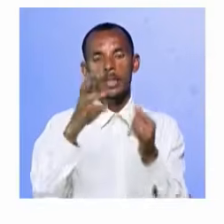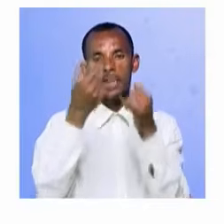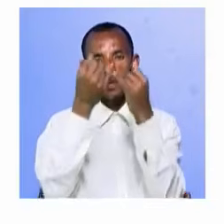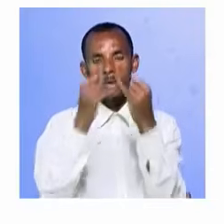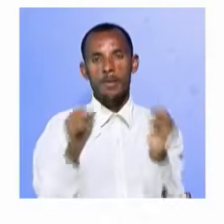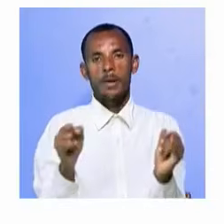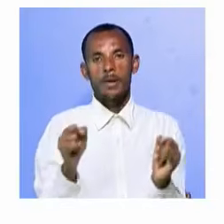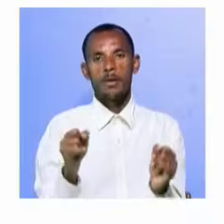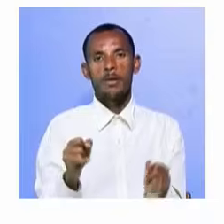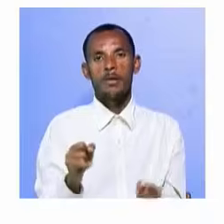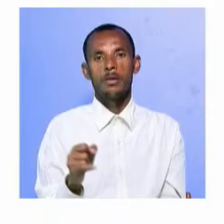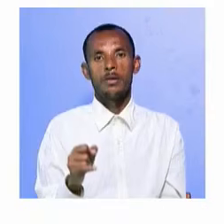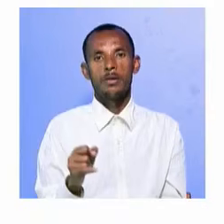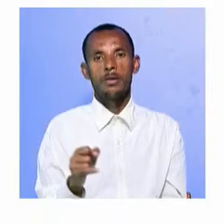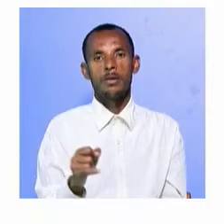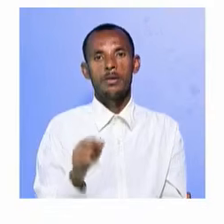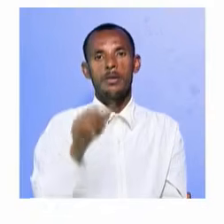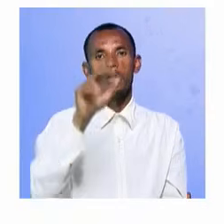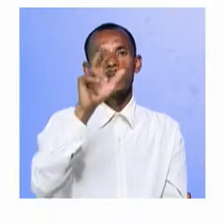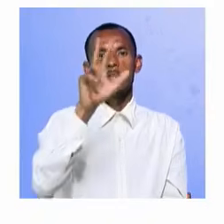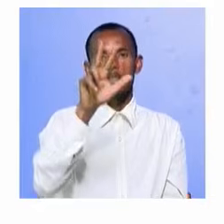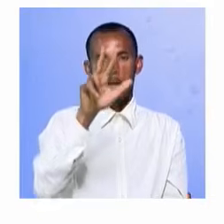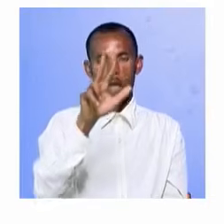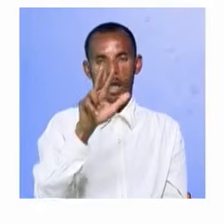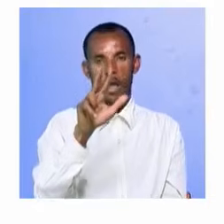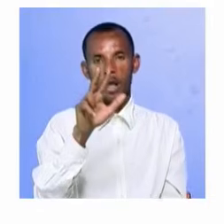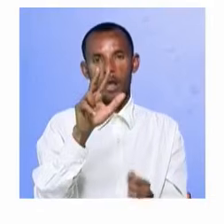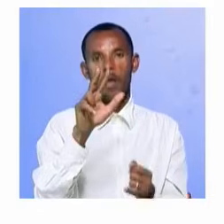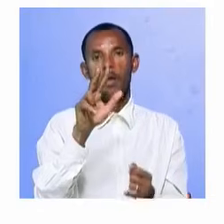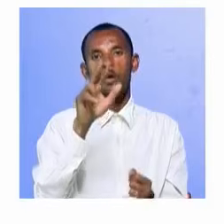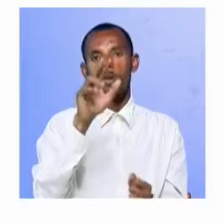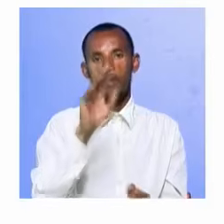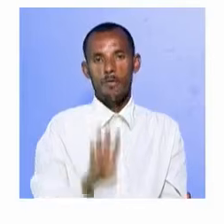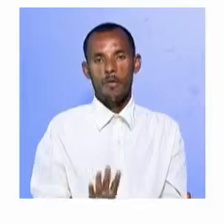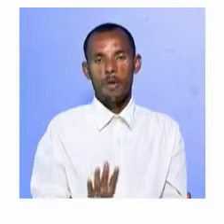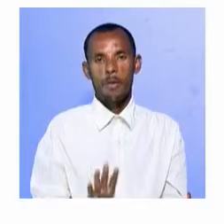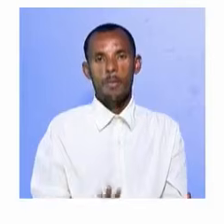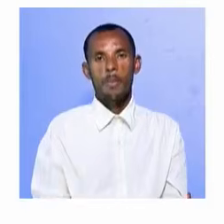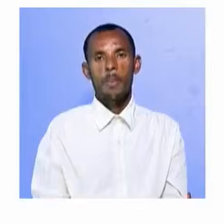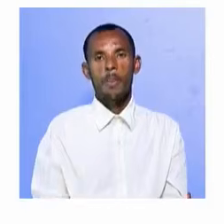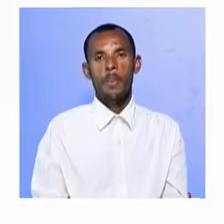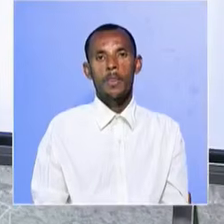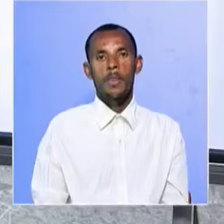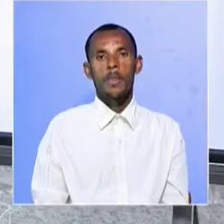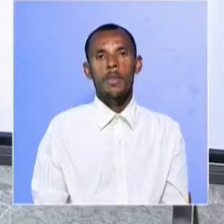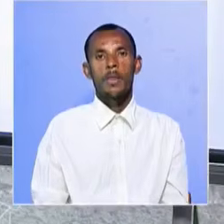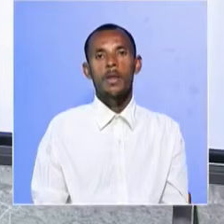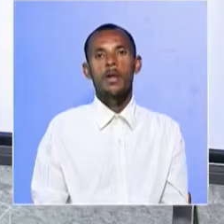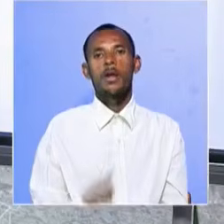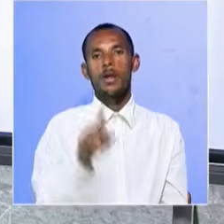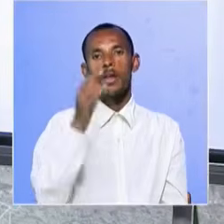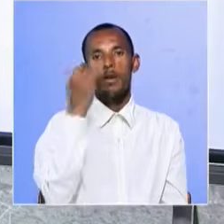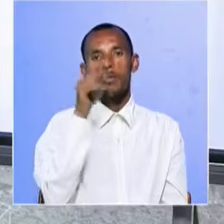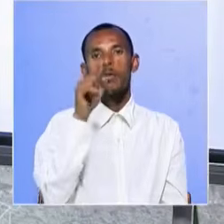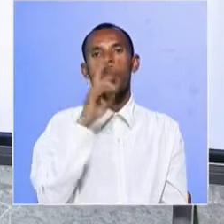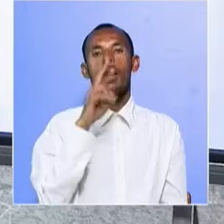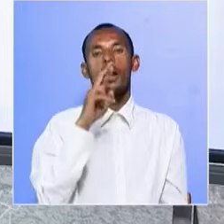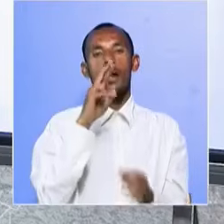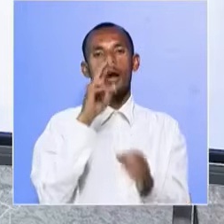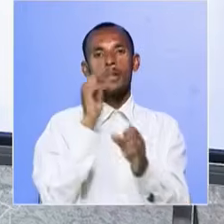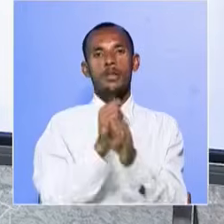by 3 over 4. Okay, if you are asked to